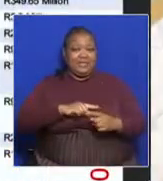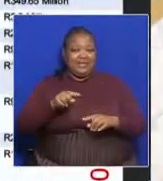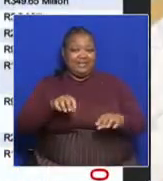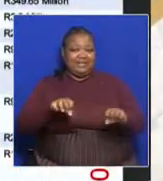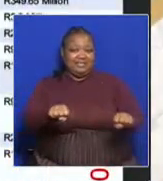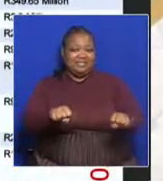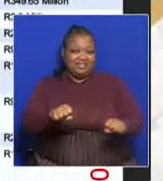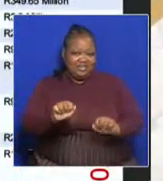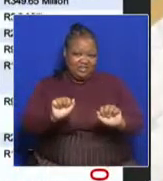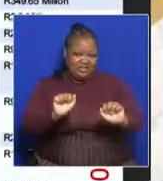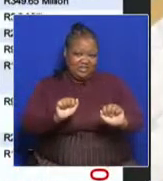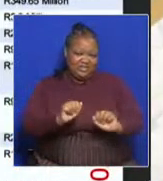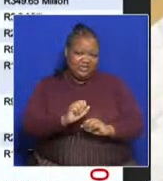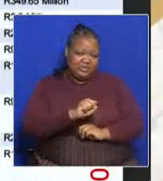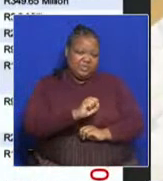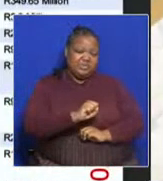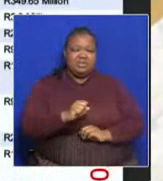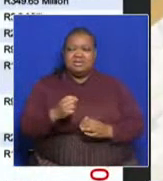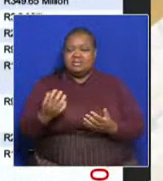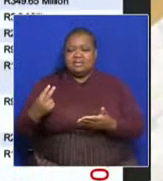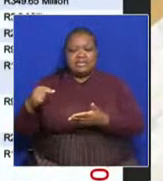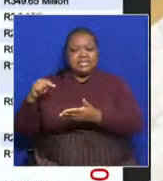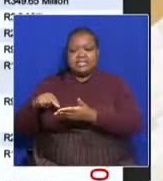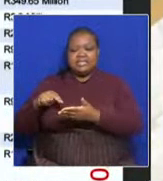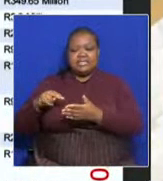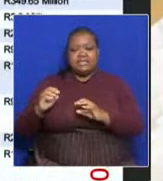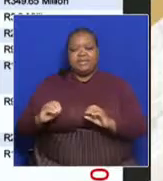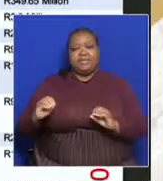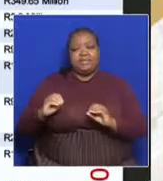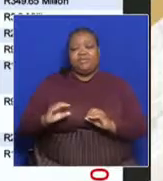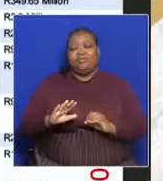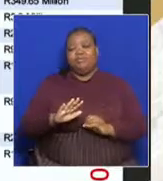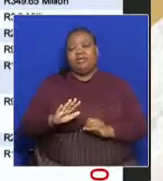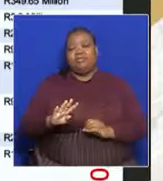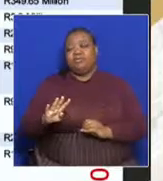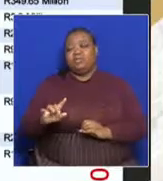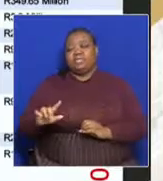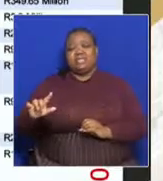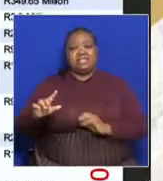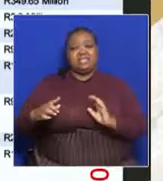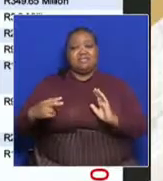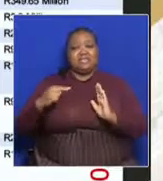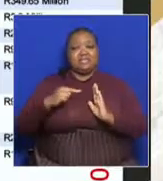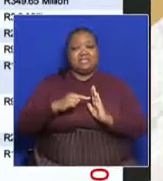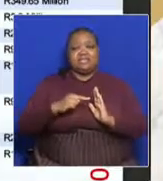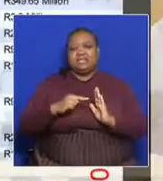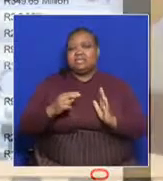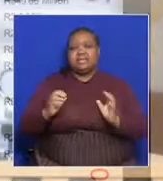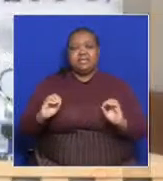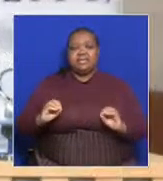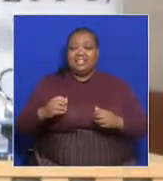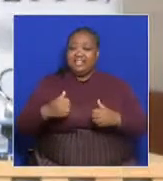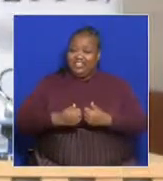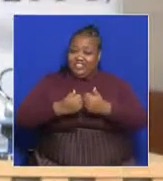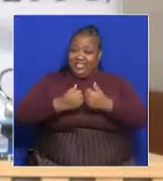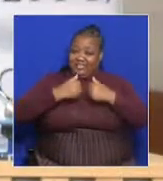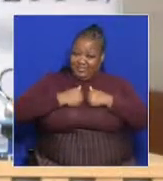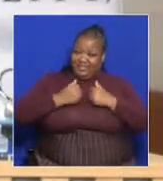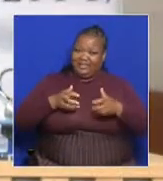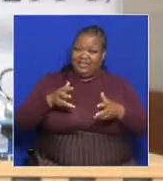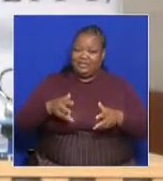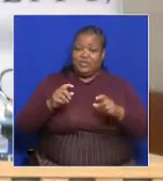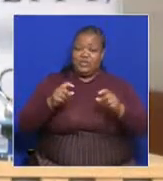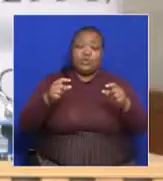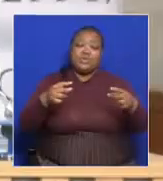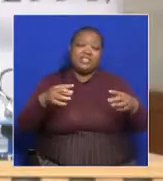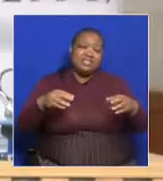I don't see Yes, the 547. that's my challenge as well. Yes. So how do the commissioners accept that, in fact,